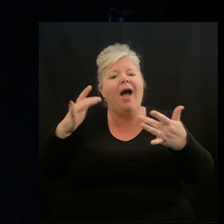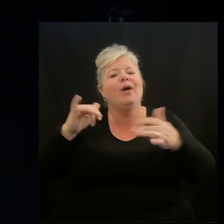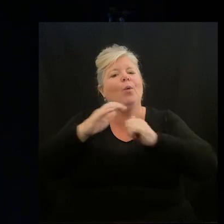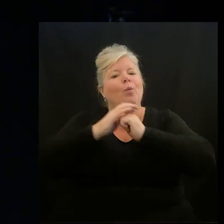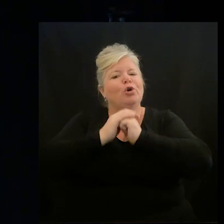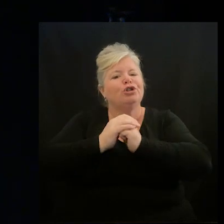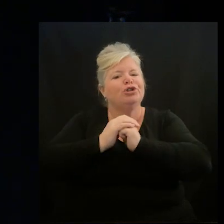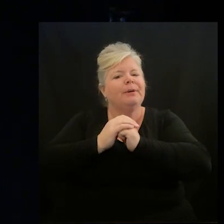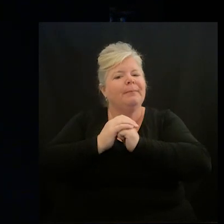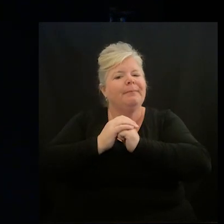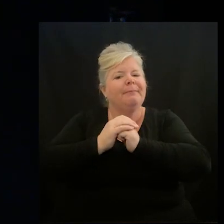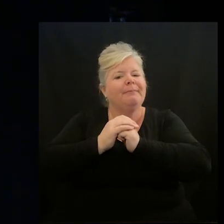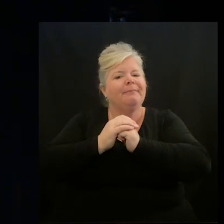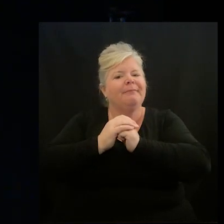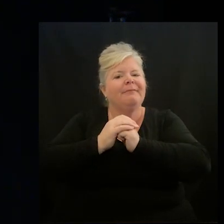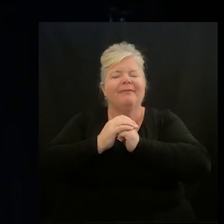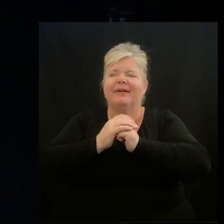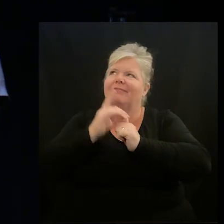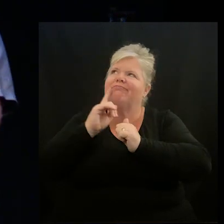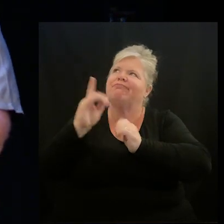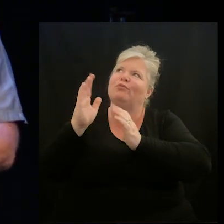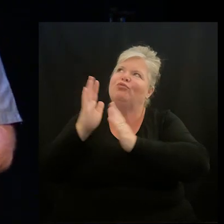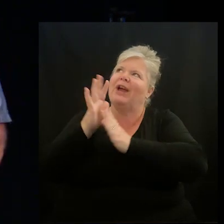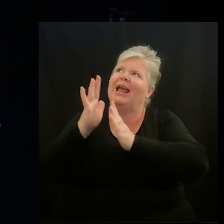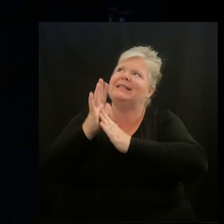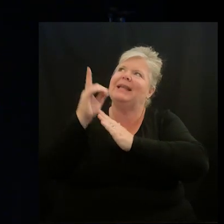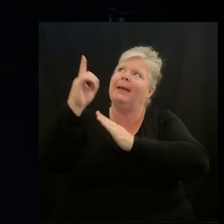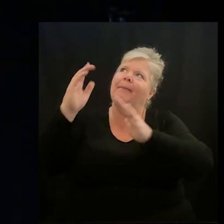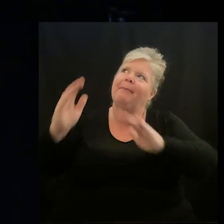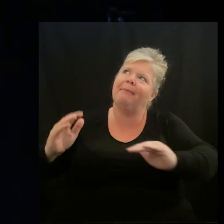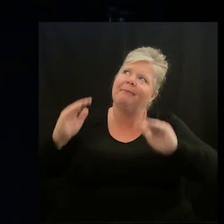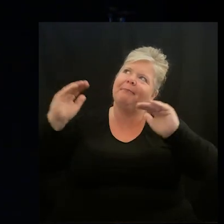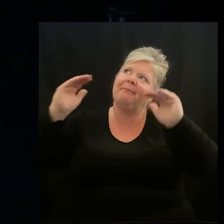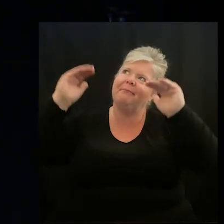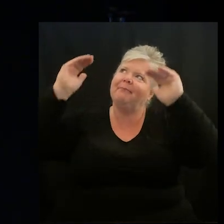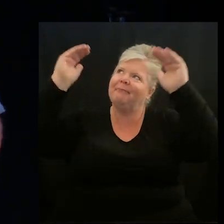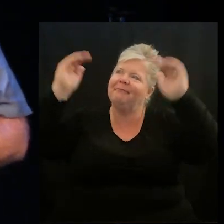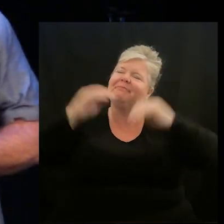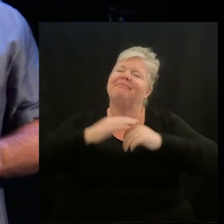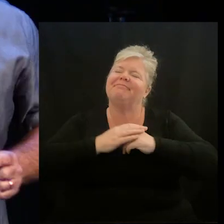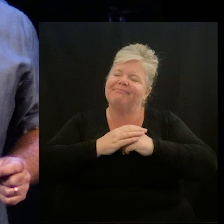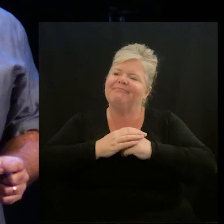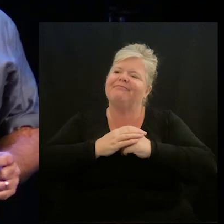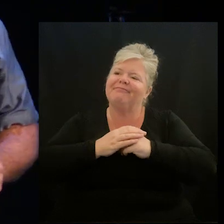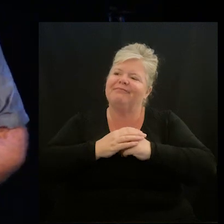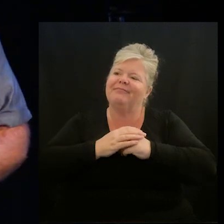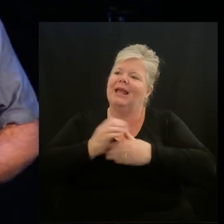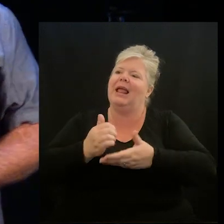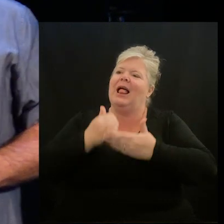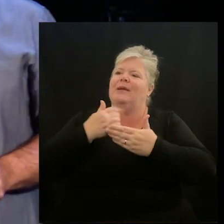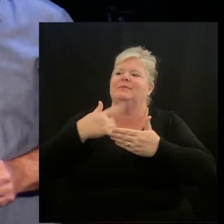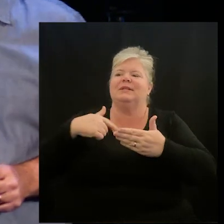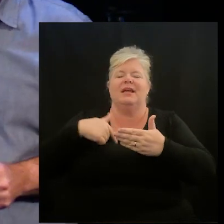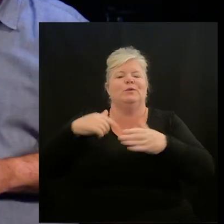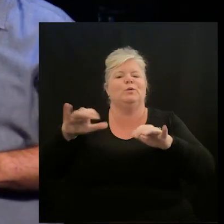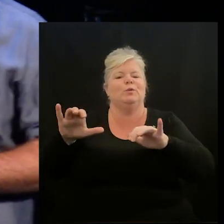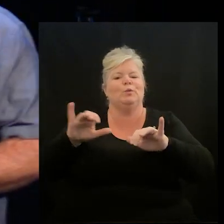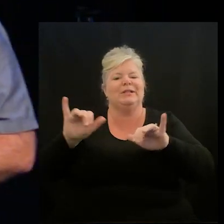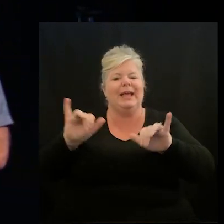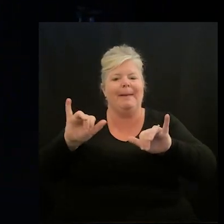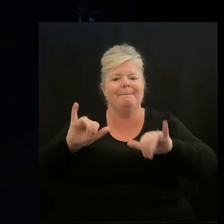worship enables us to do. It enables us to do something that we cannot do in our own strength. It enables us to do what